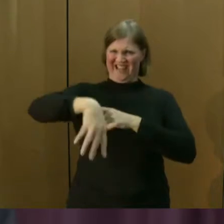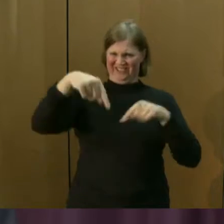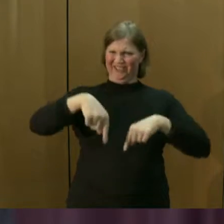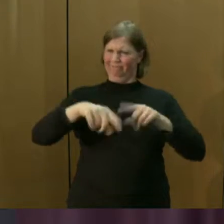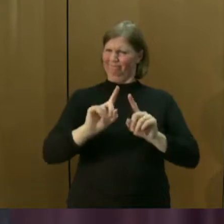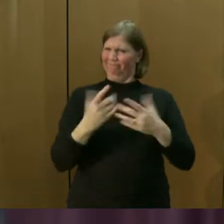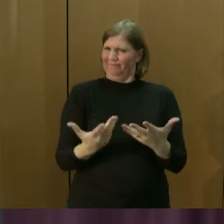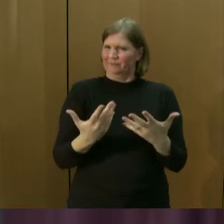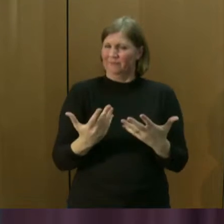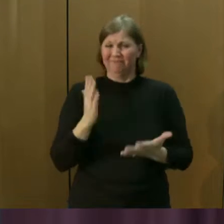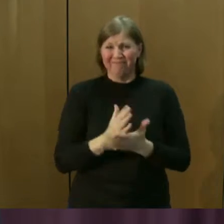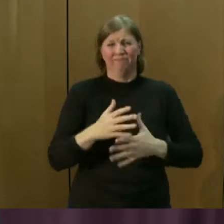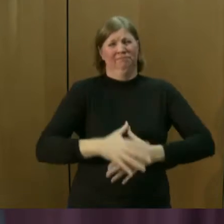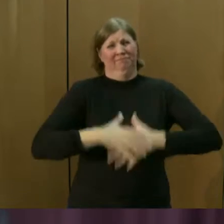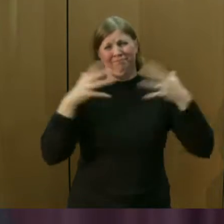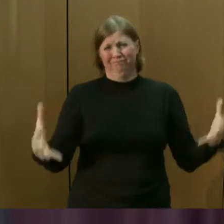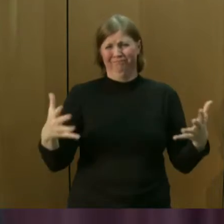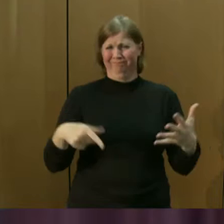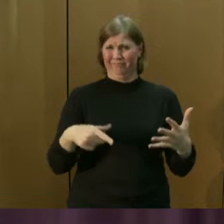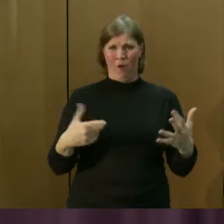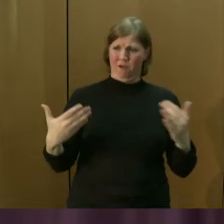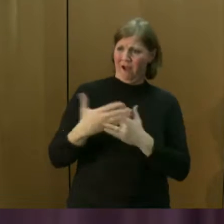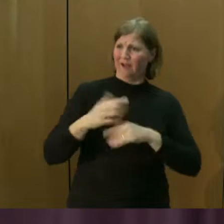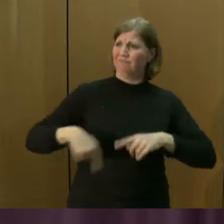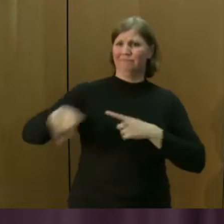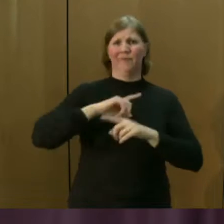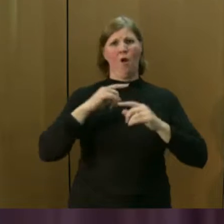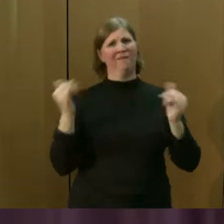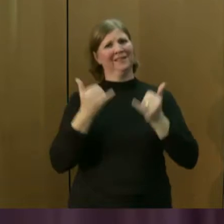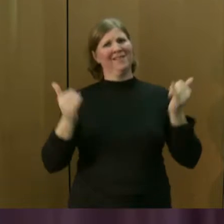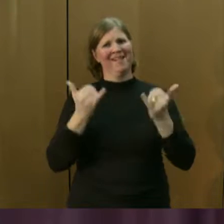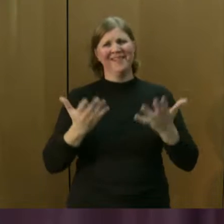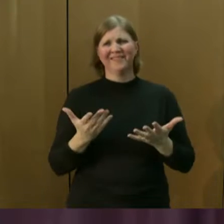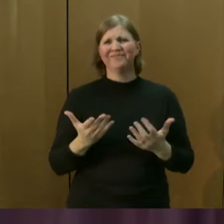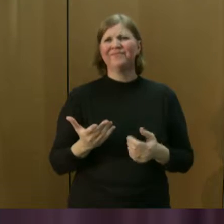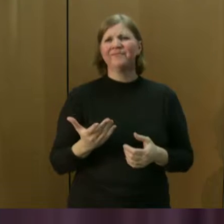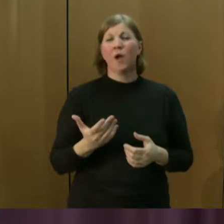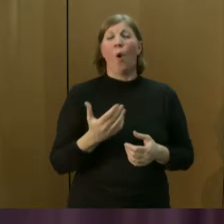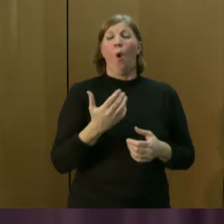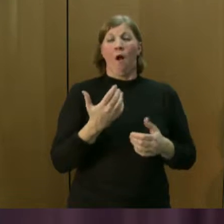access festival. It has 3,000 different shows, as I said before, but it's also